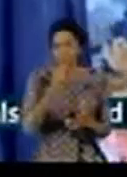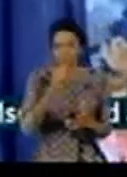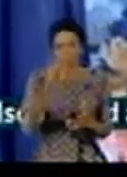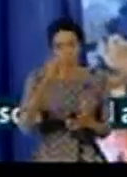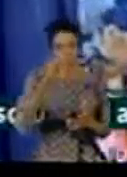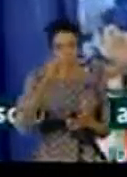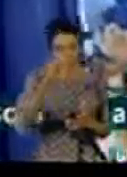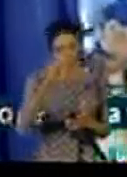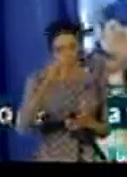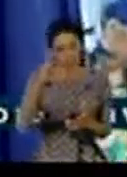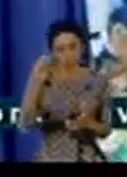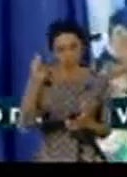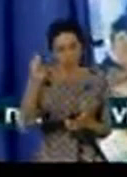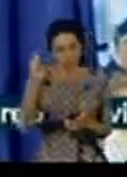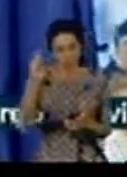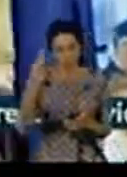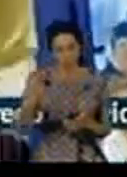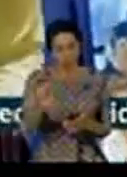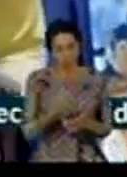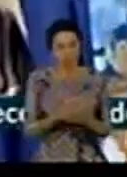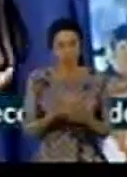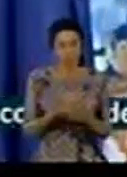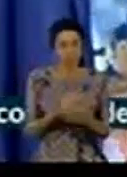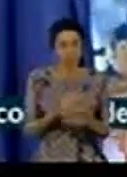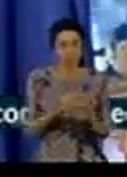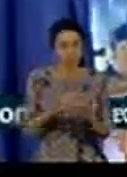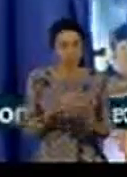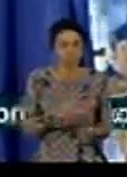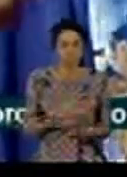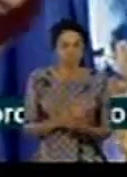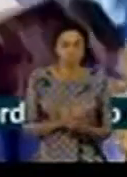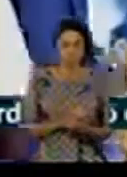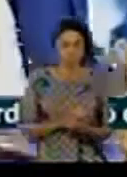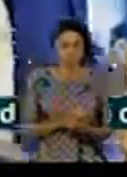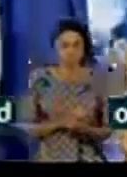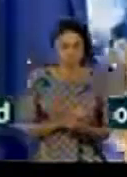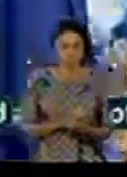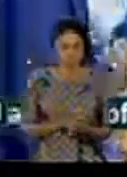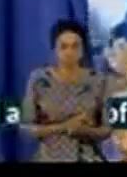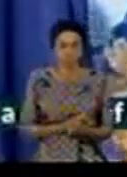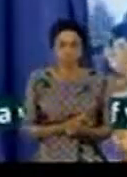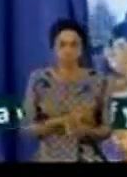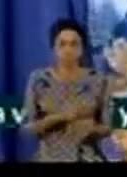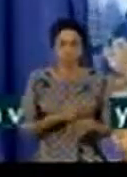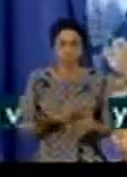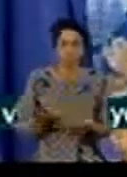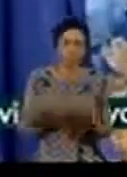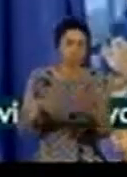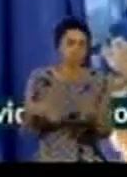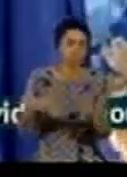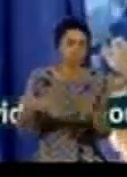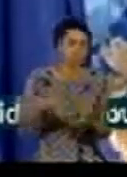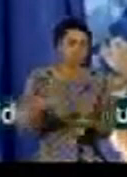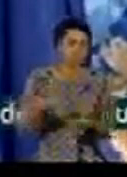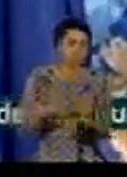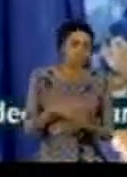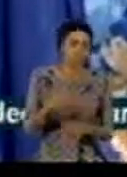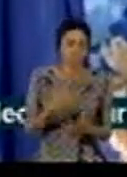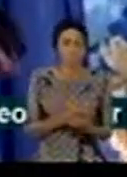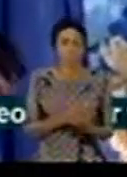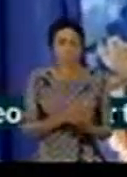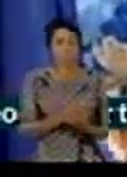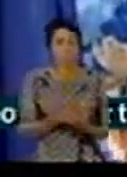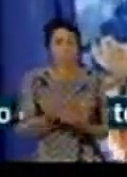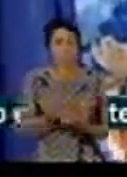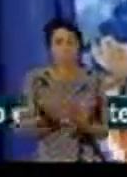1 to the altar, I find out that the pool is already there. So I now begin to do watch and pray. By